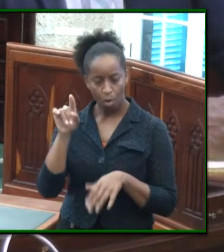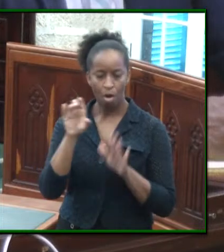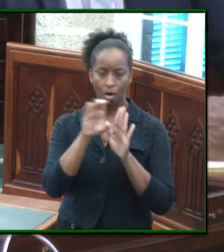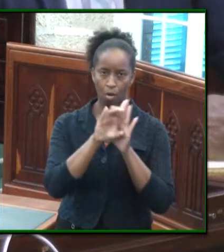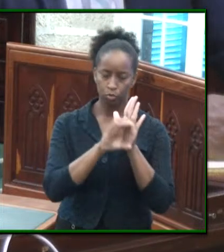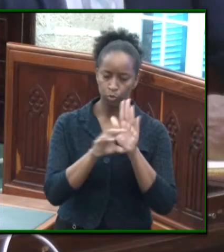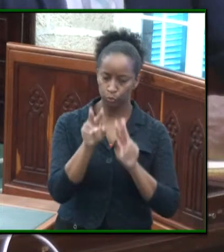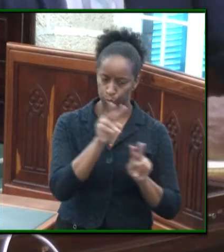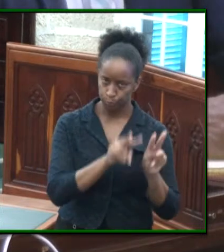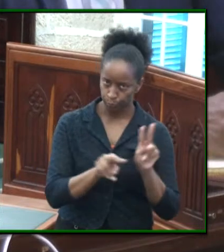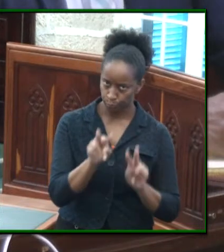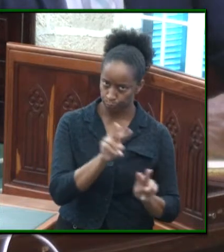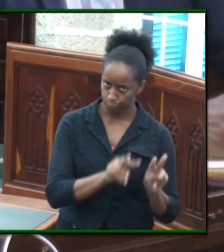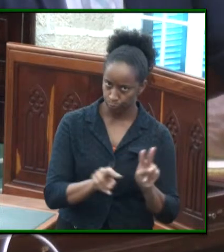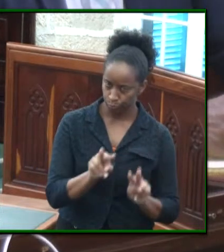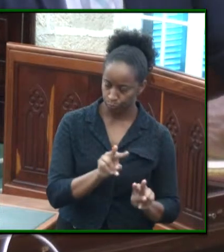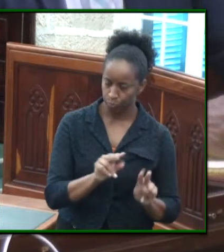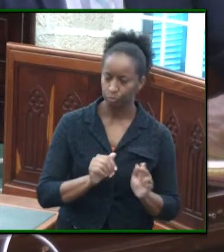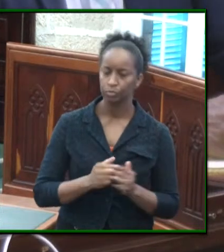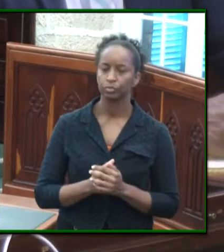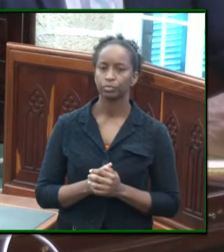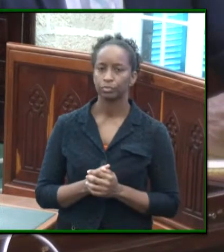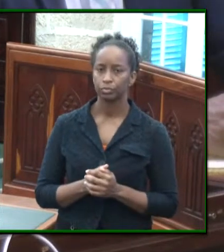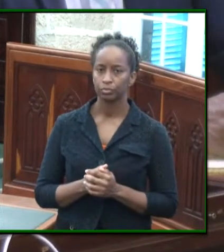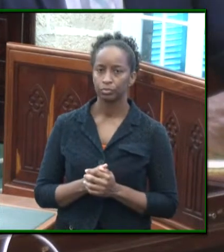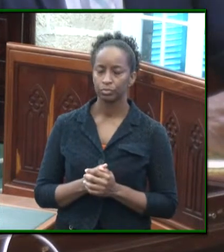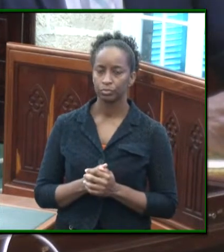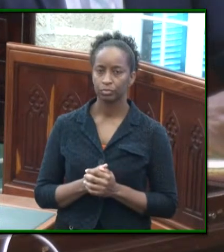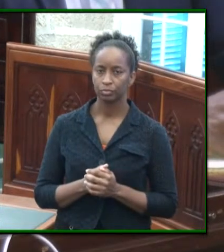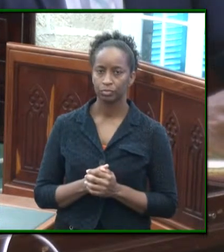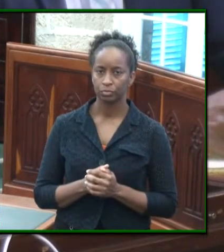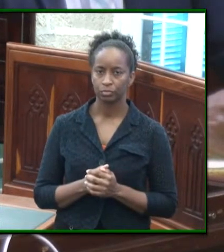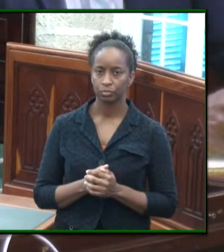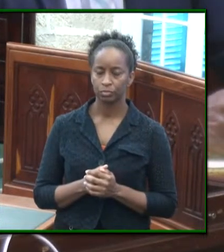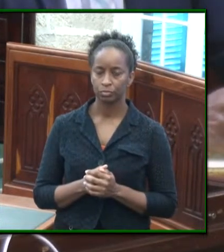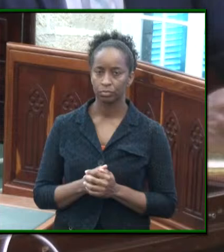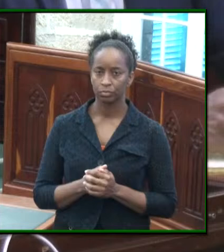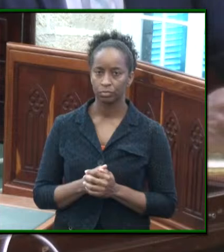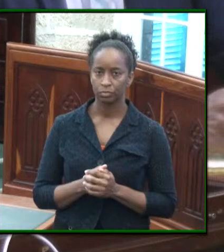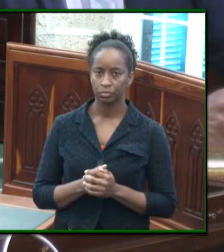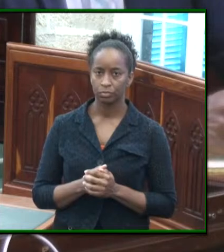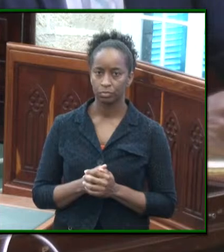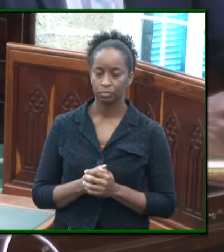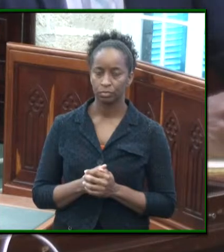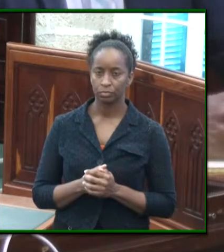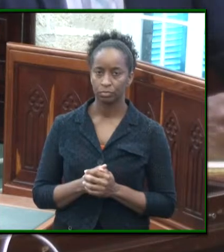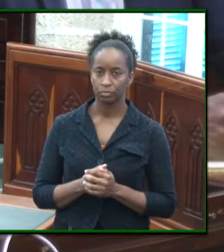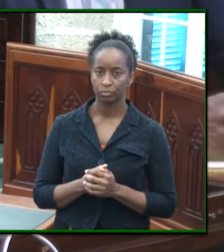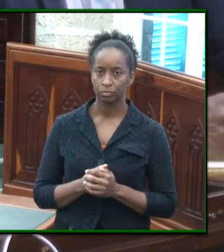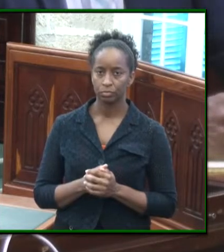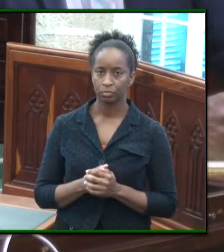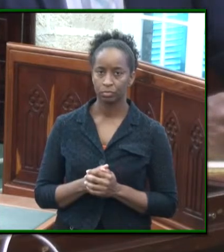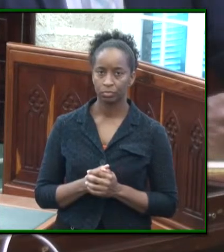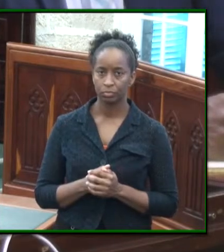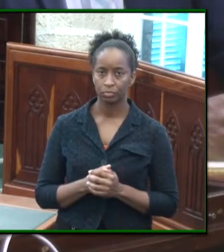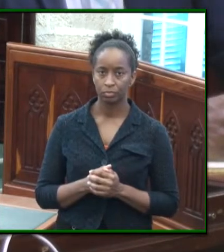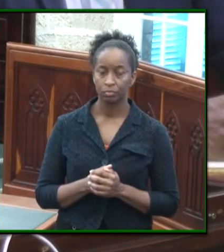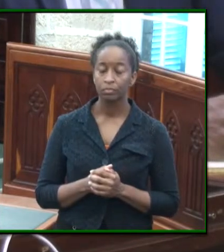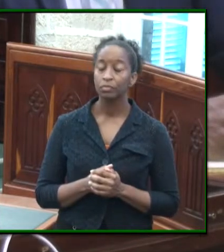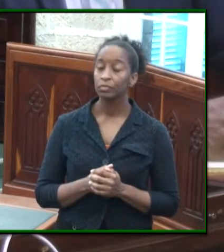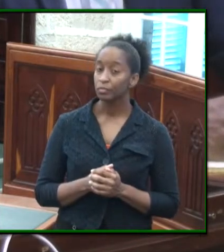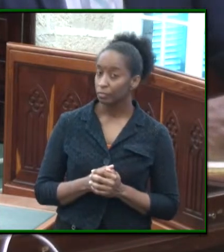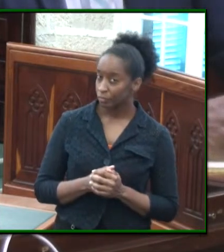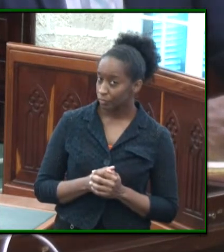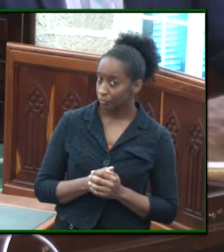I would remind the Chamber that the life of that Constitution Reform Commission was about to come to an